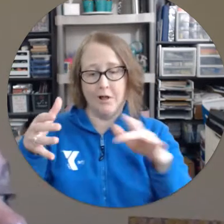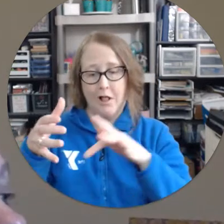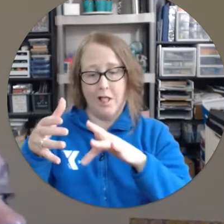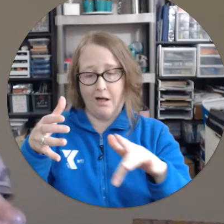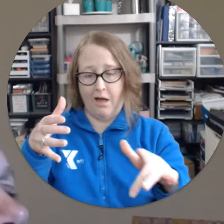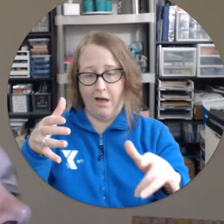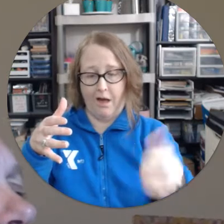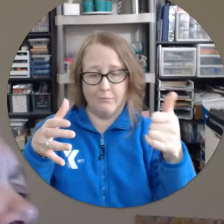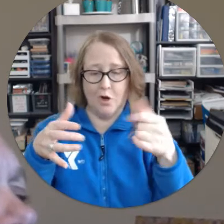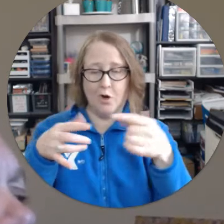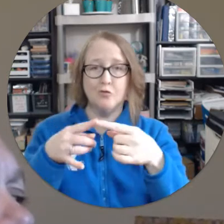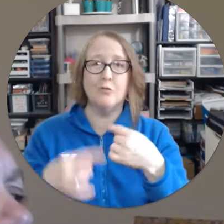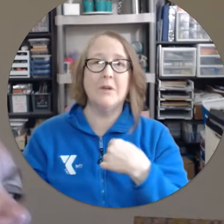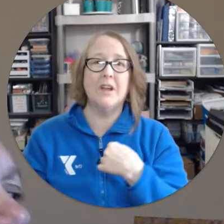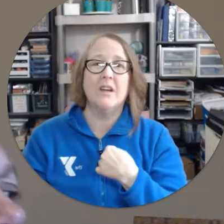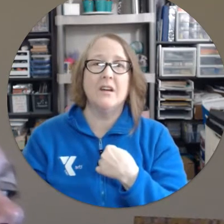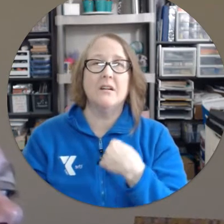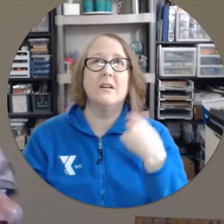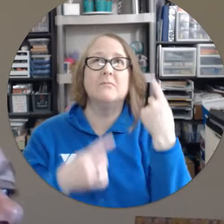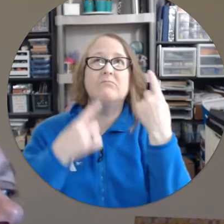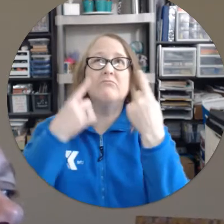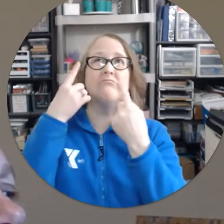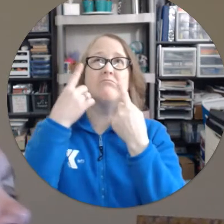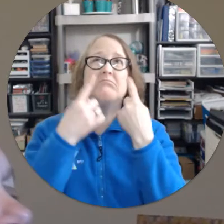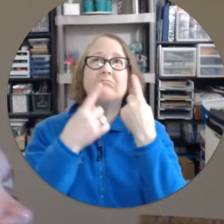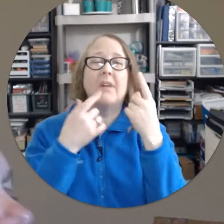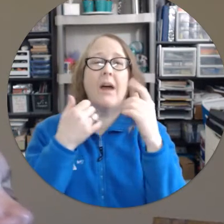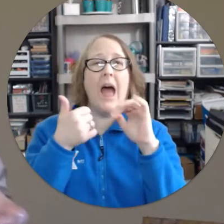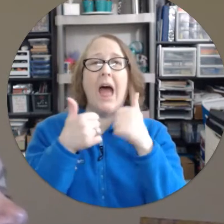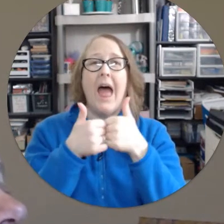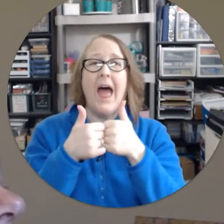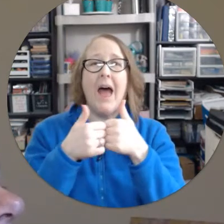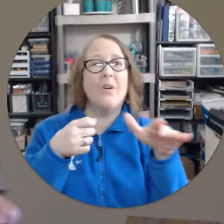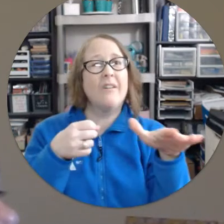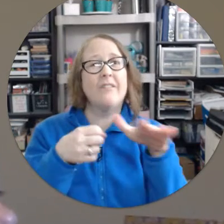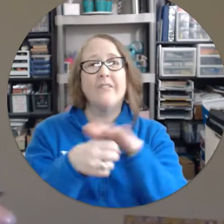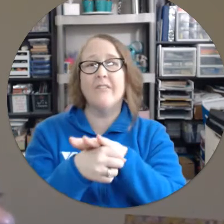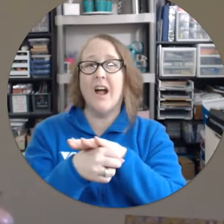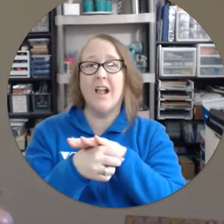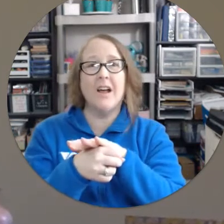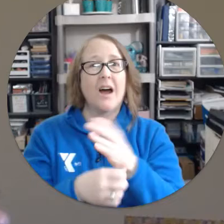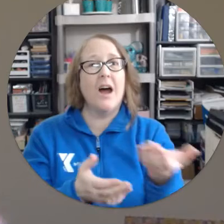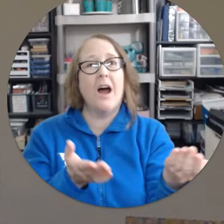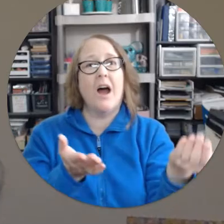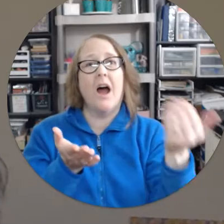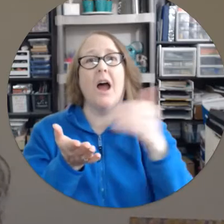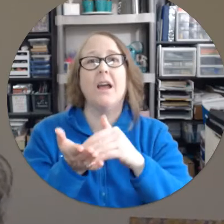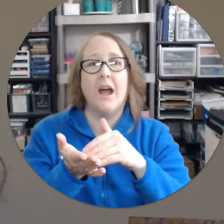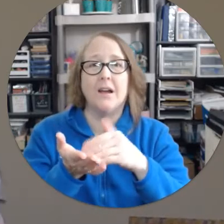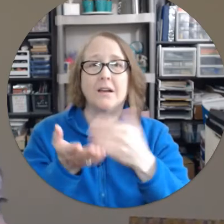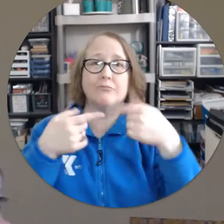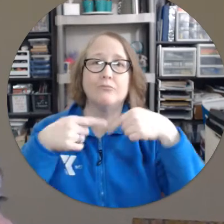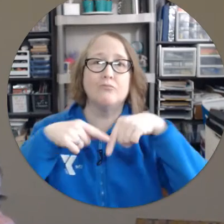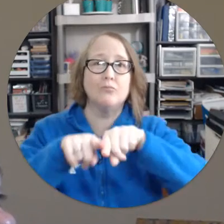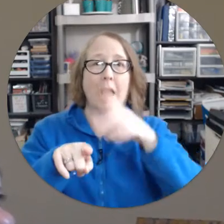me. I wondered how we would ever be able to fill it up again while Grandma was